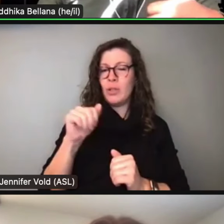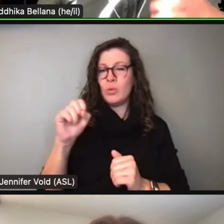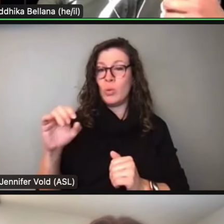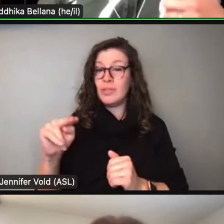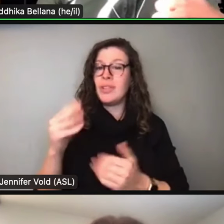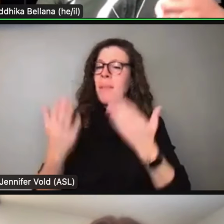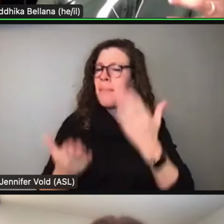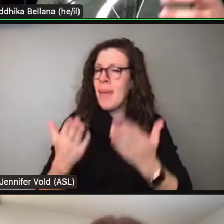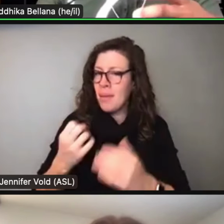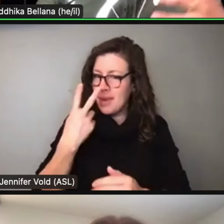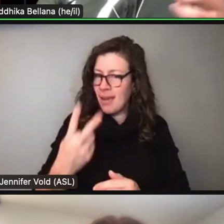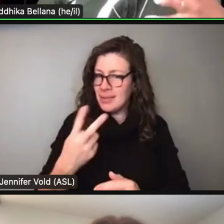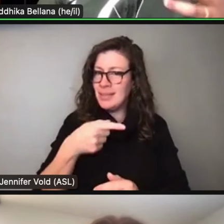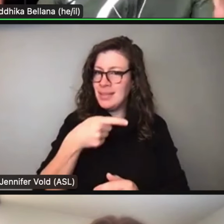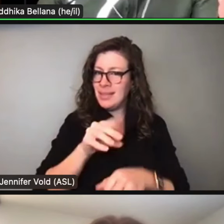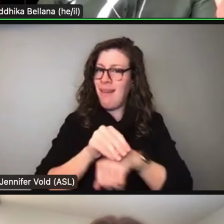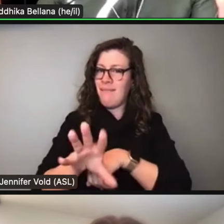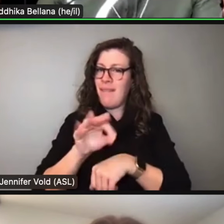little